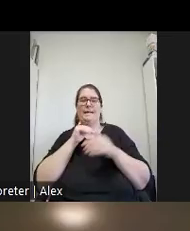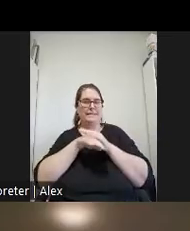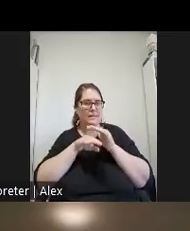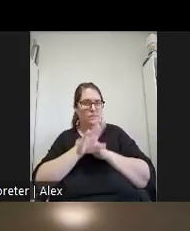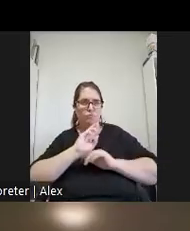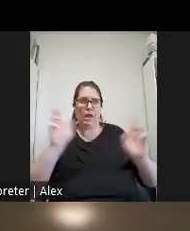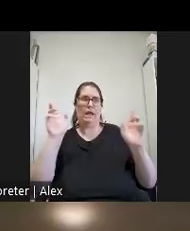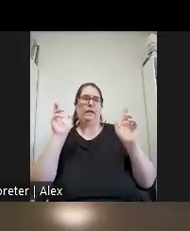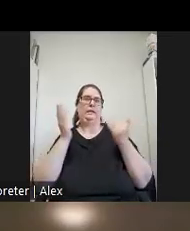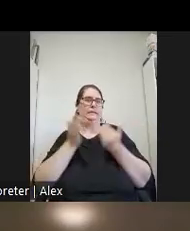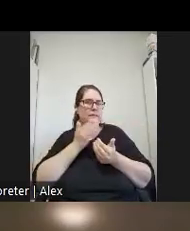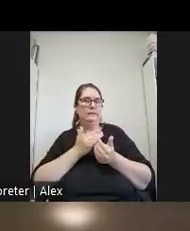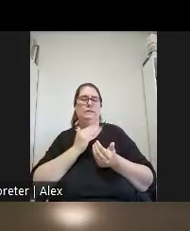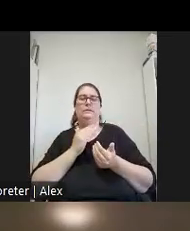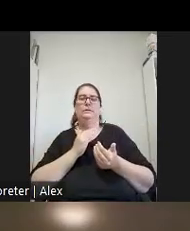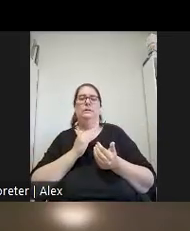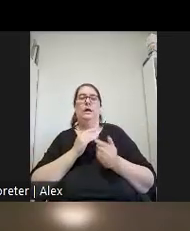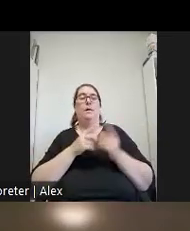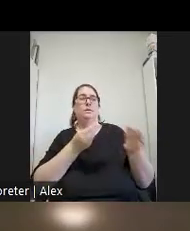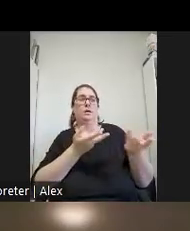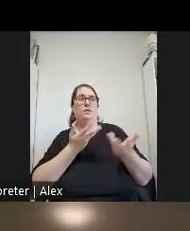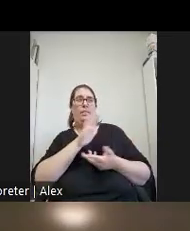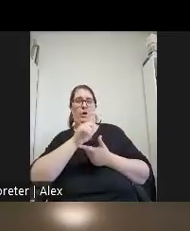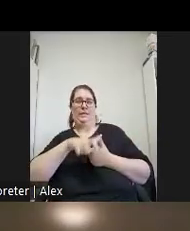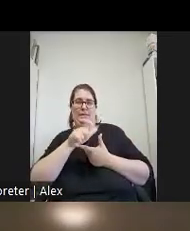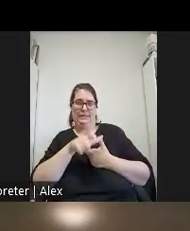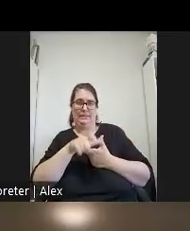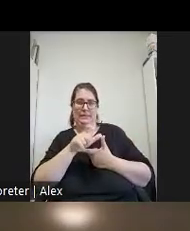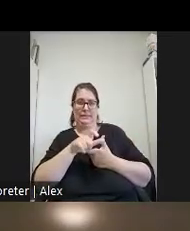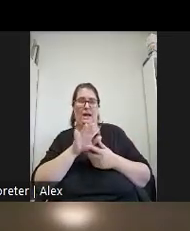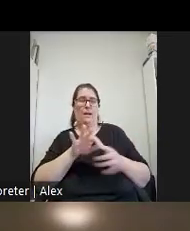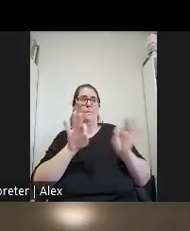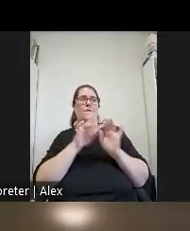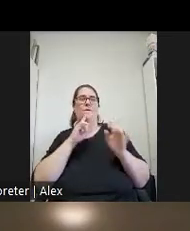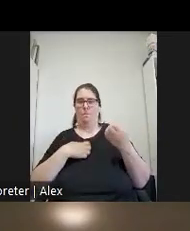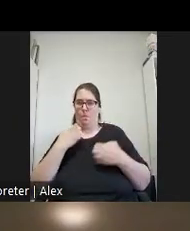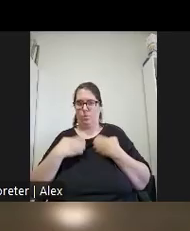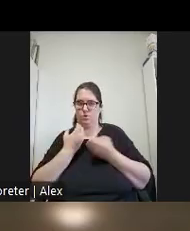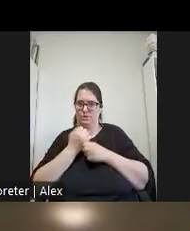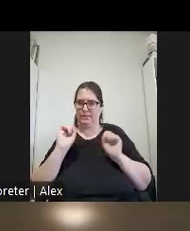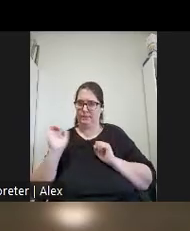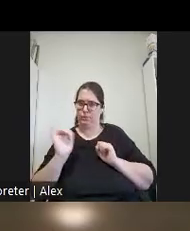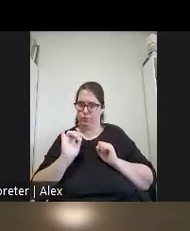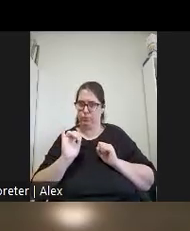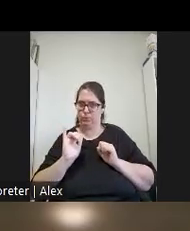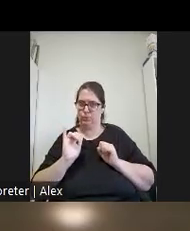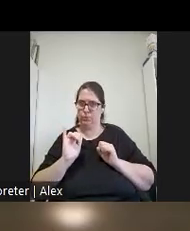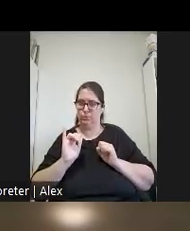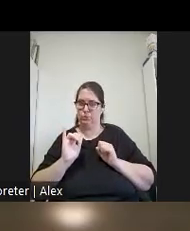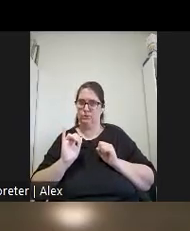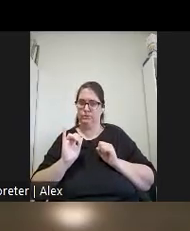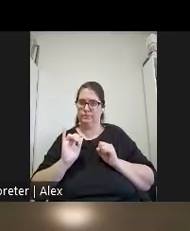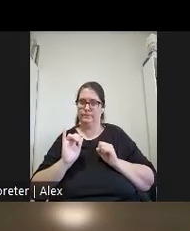also kind of educated us about the need and importance of emotional safety as part of the safety plan. And